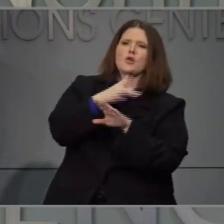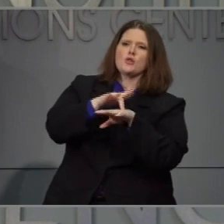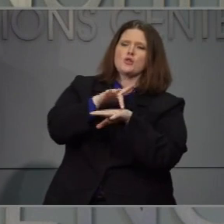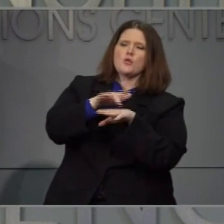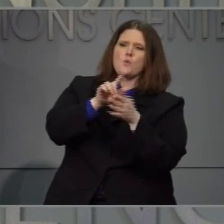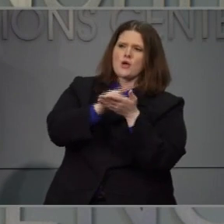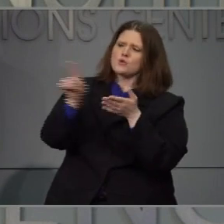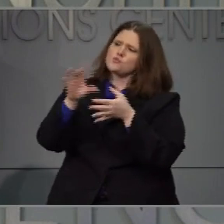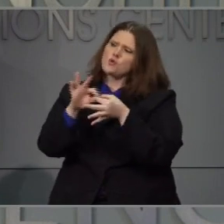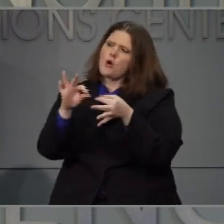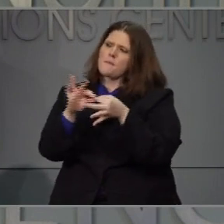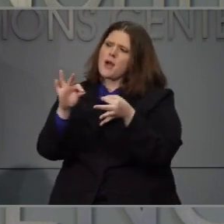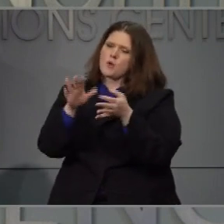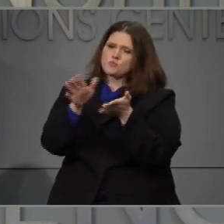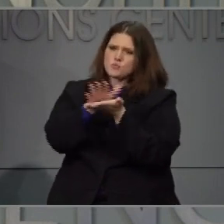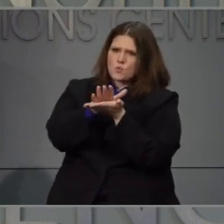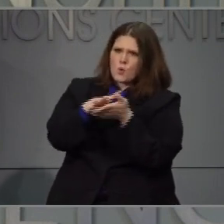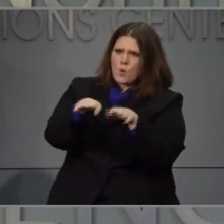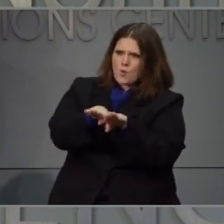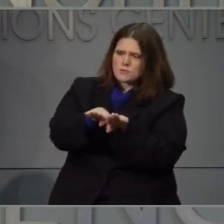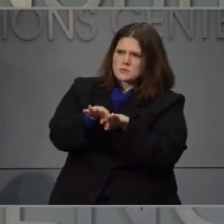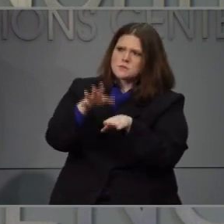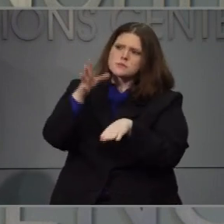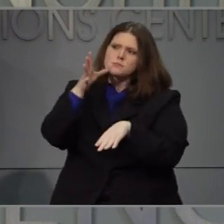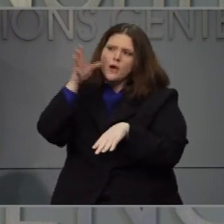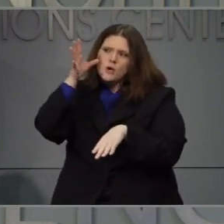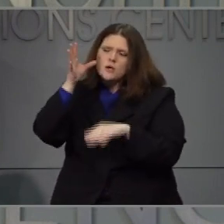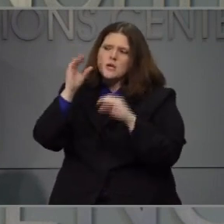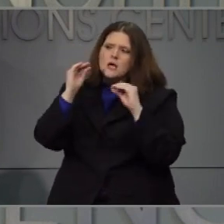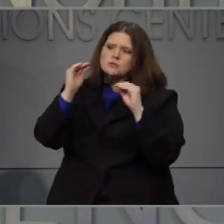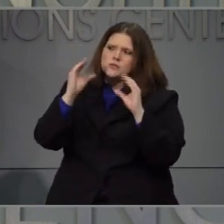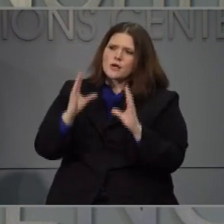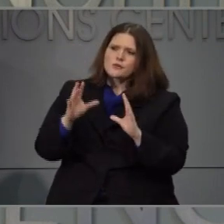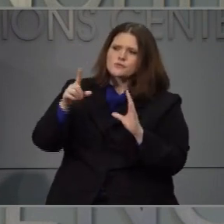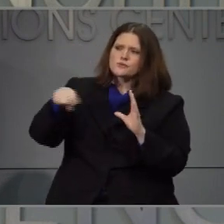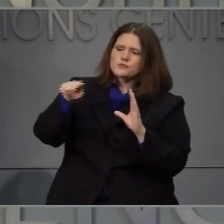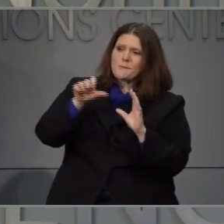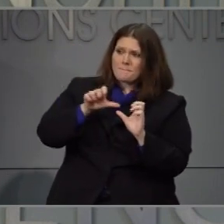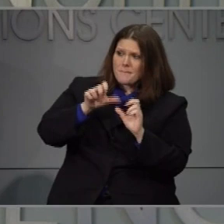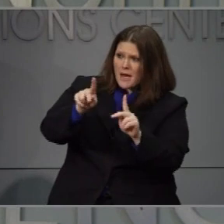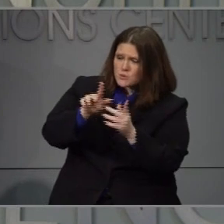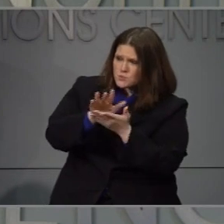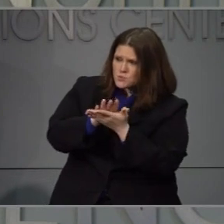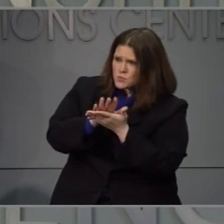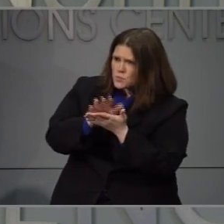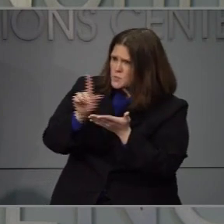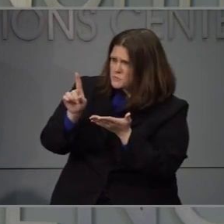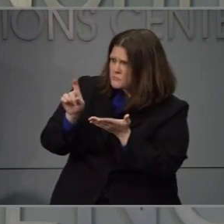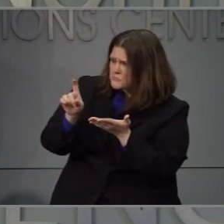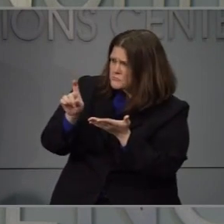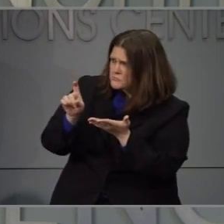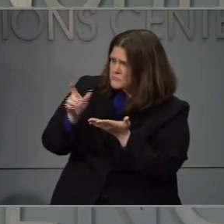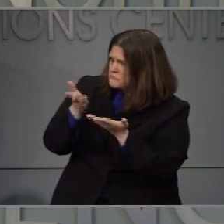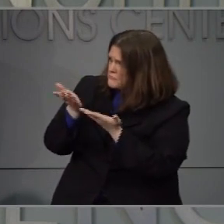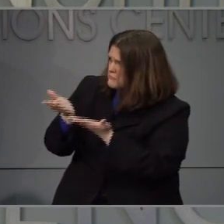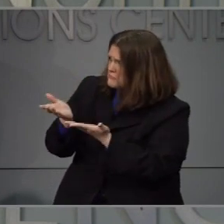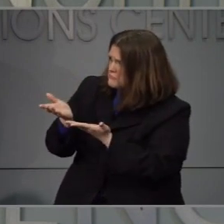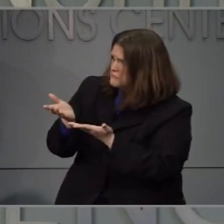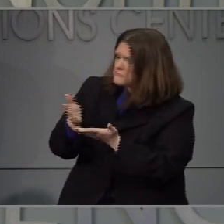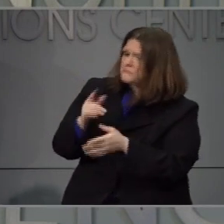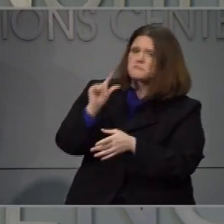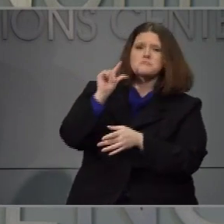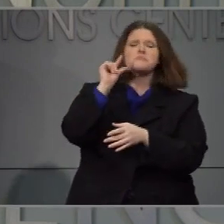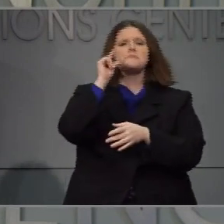students, parents, and educators expect a return to in-person instruction before the end of the school year? We want our schools to